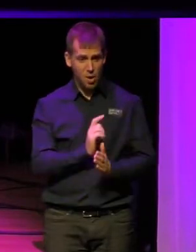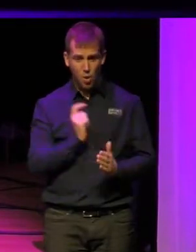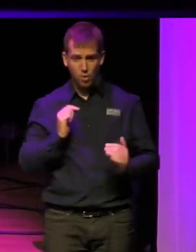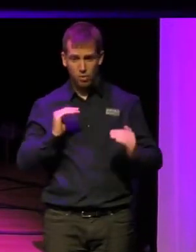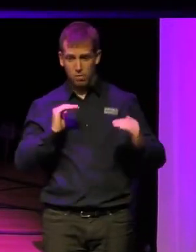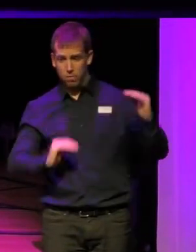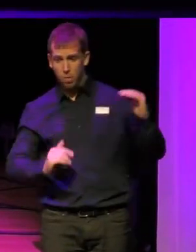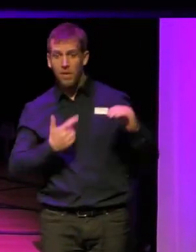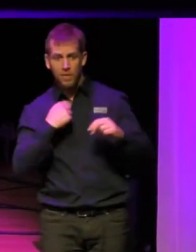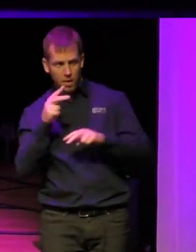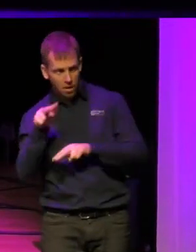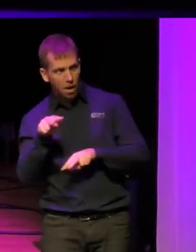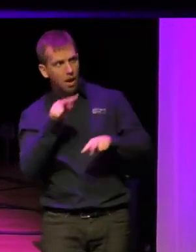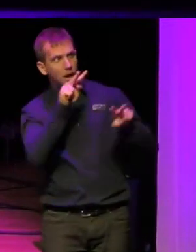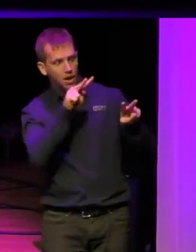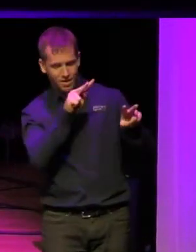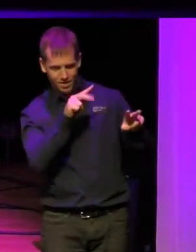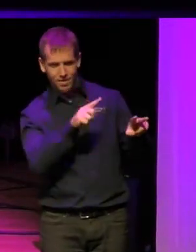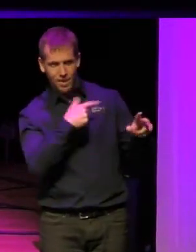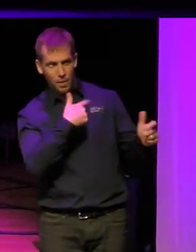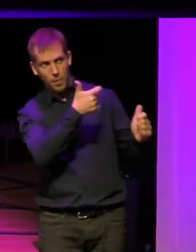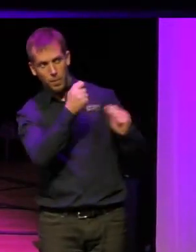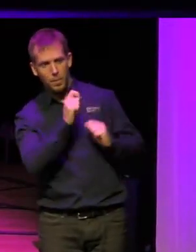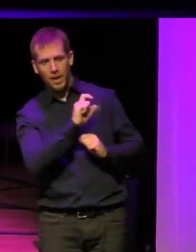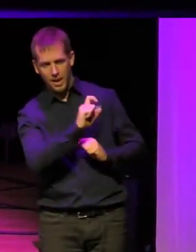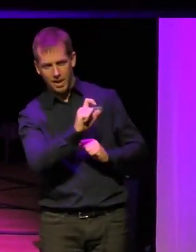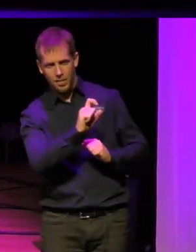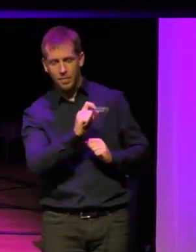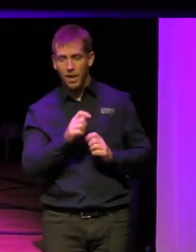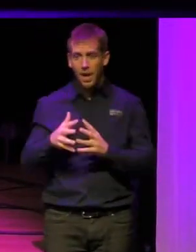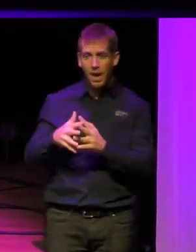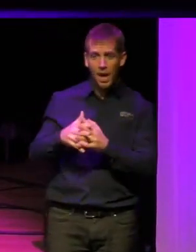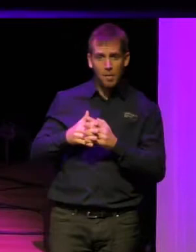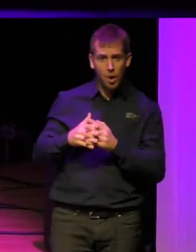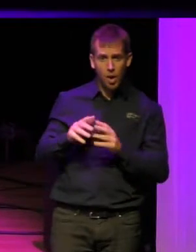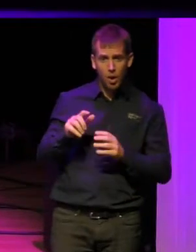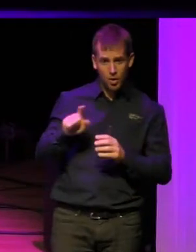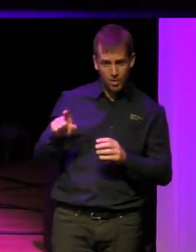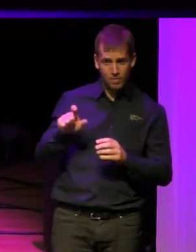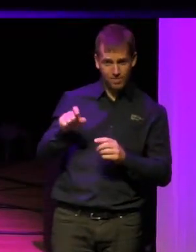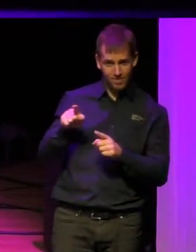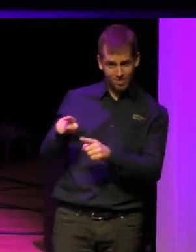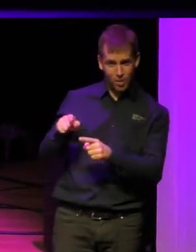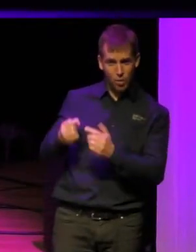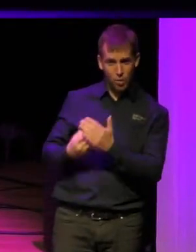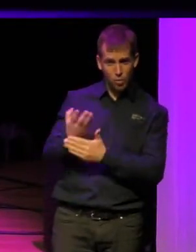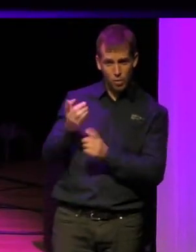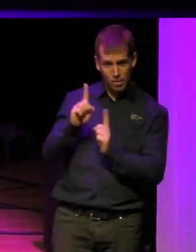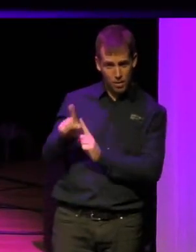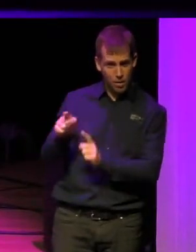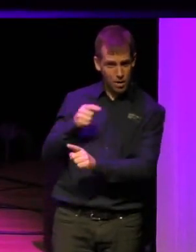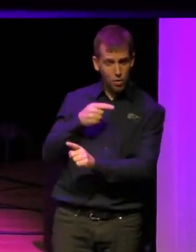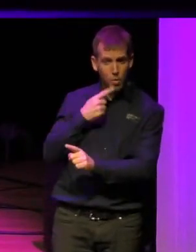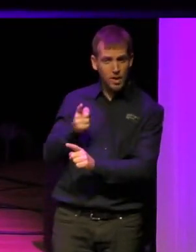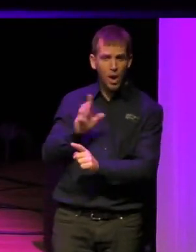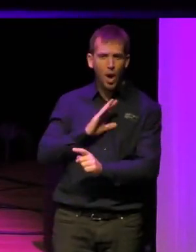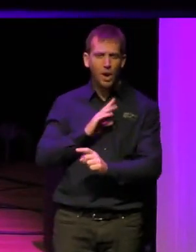an American native saying that says that if you don't